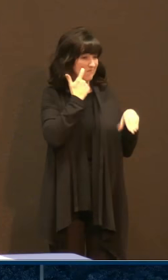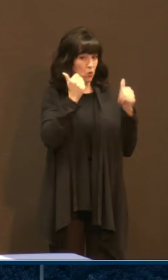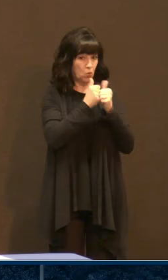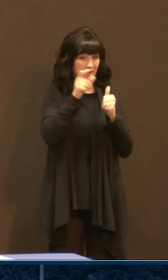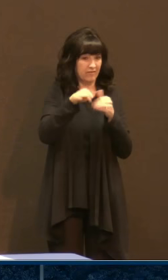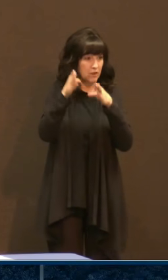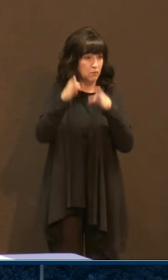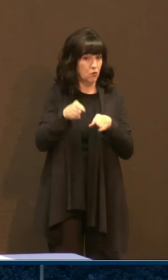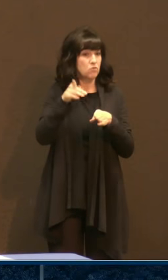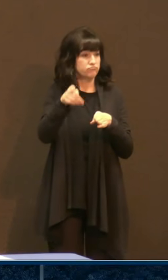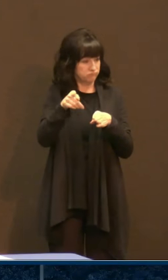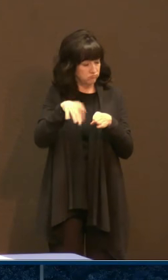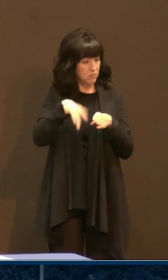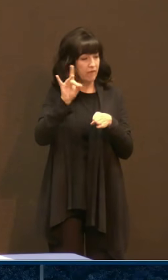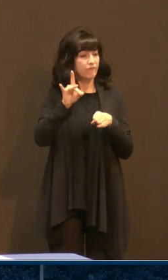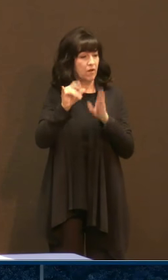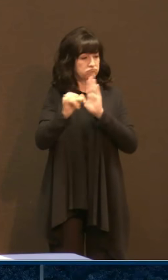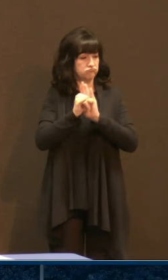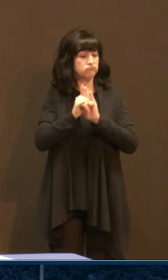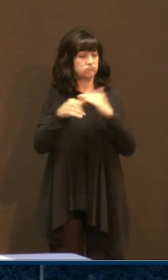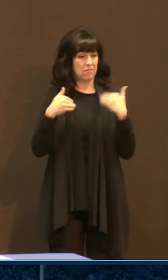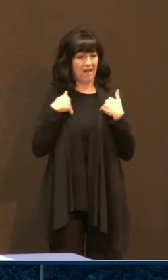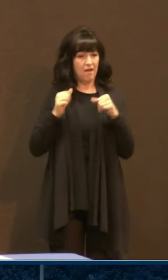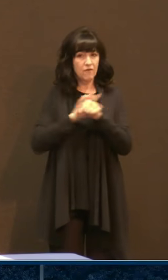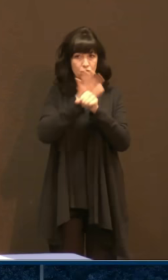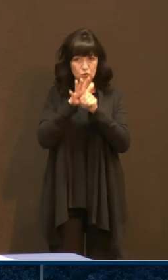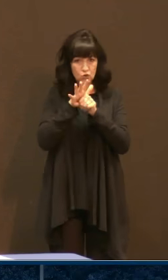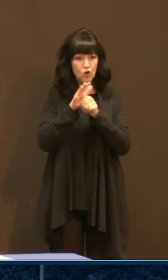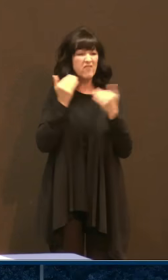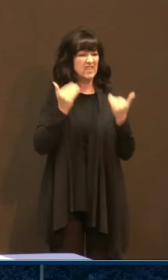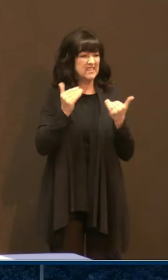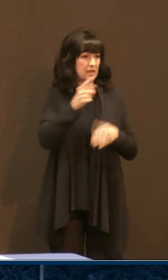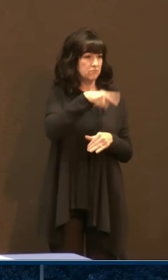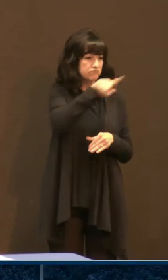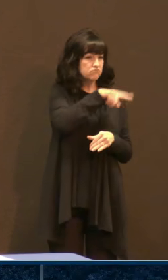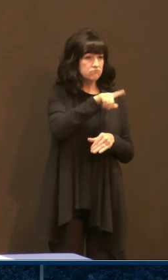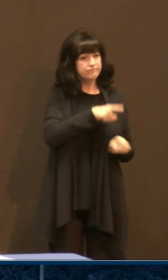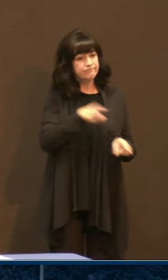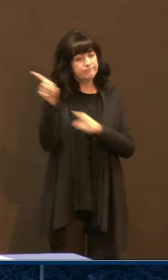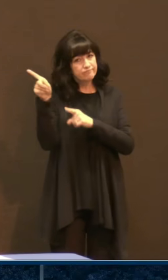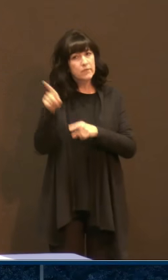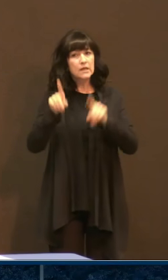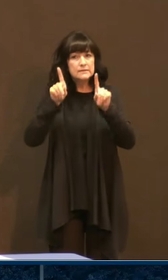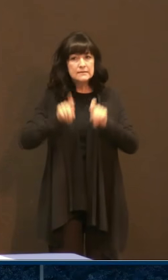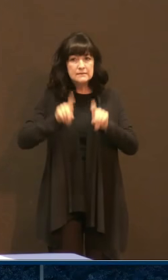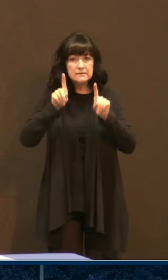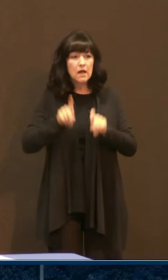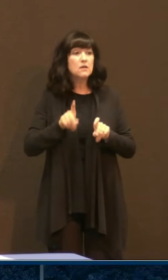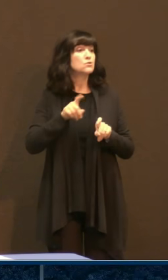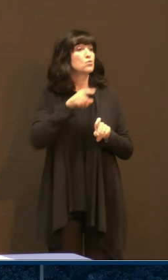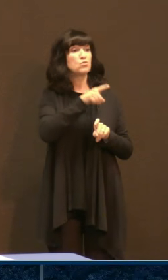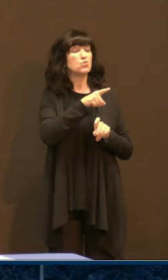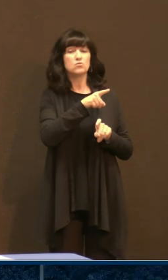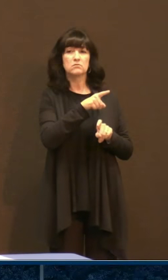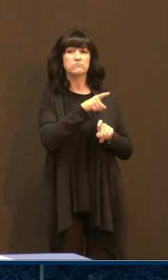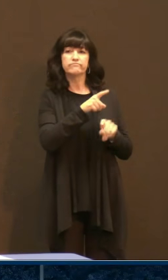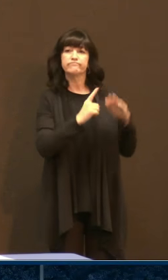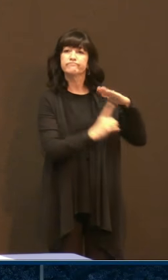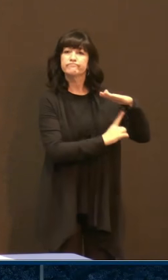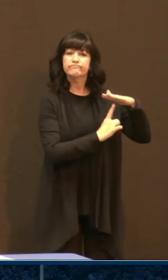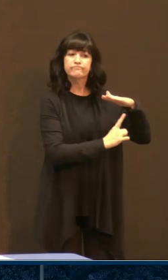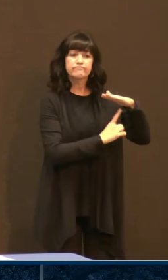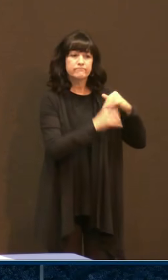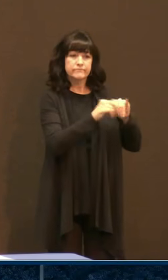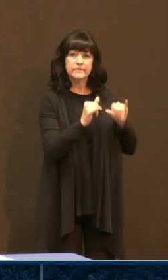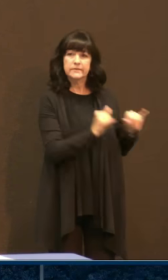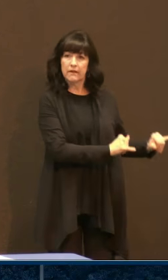seniors, our nursing homes, our low-income and crowded communities in every area of our state.